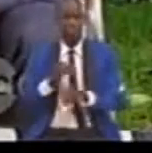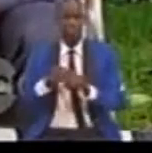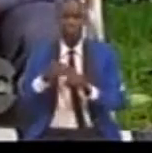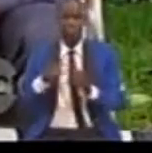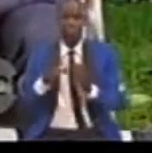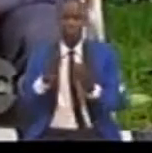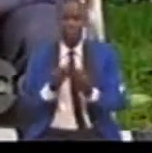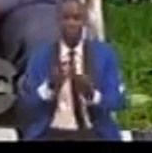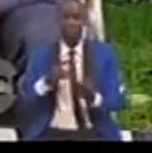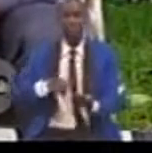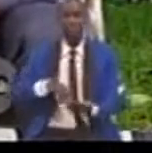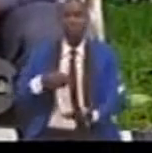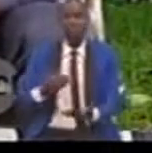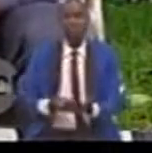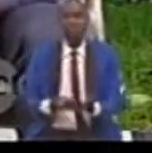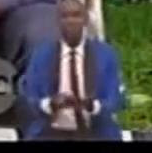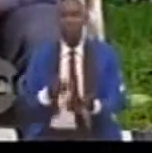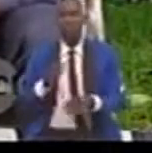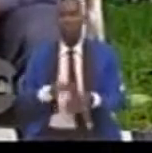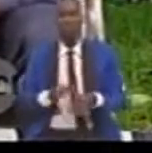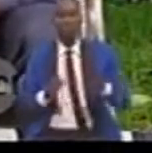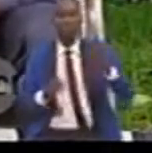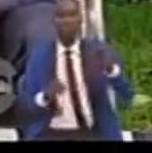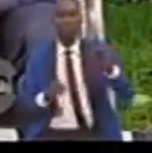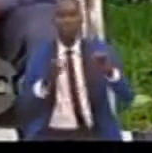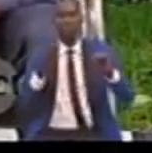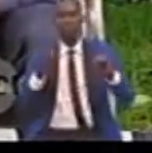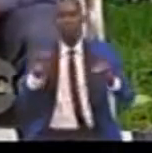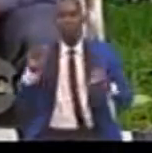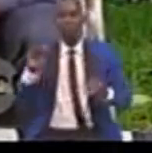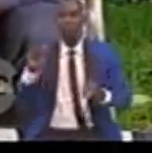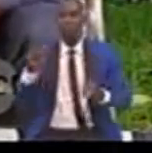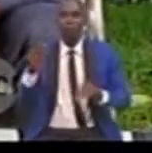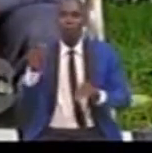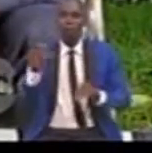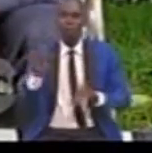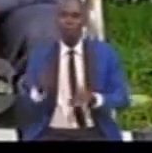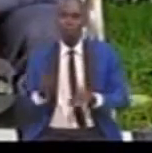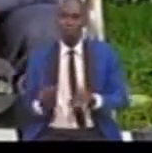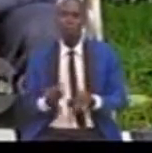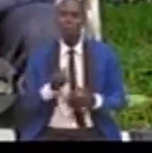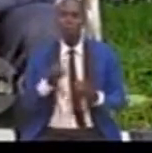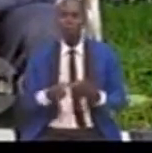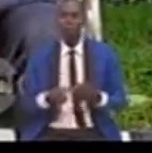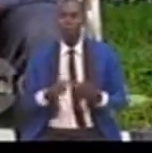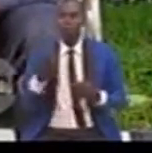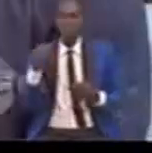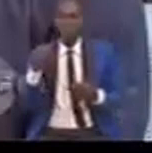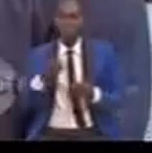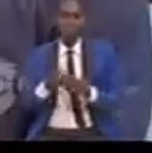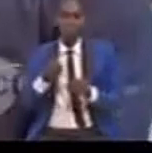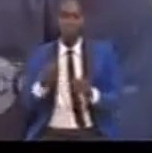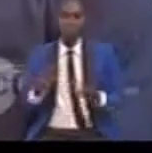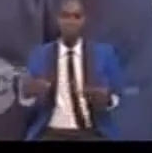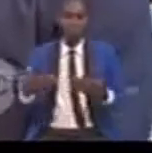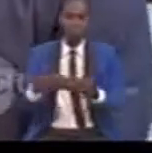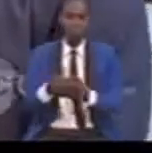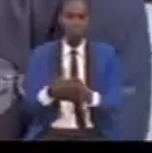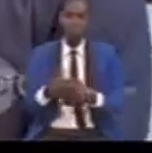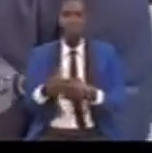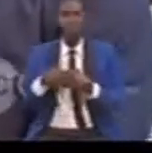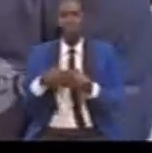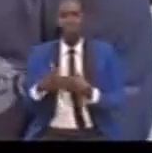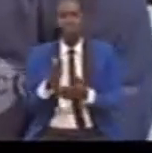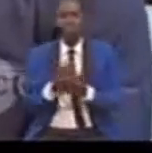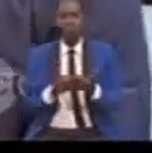down on 14th of August, 2022, inside the room. And after some